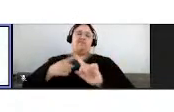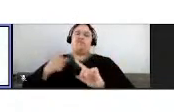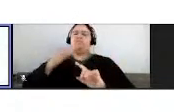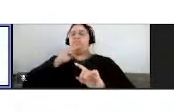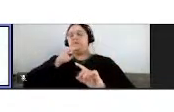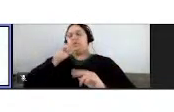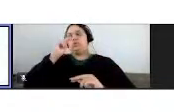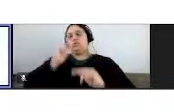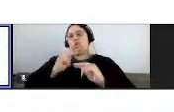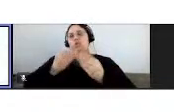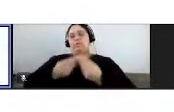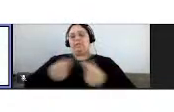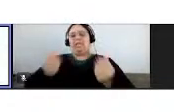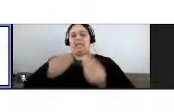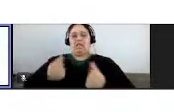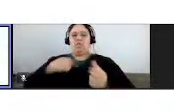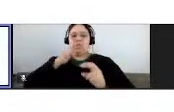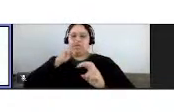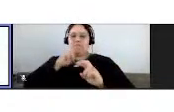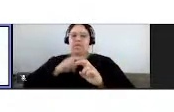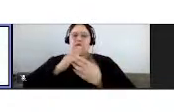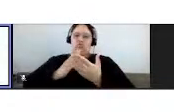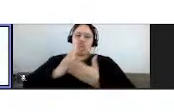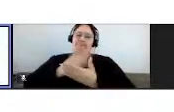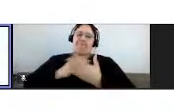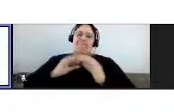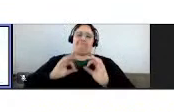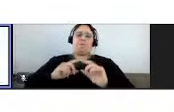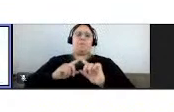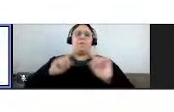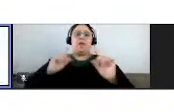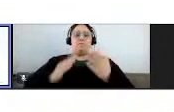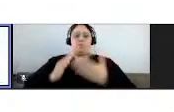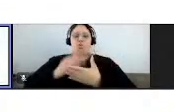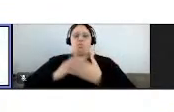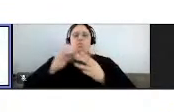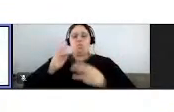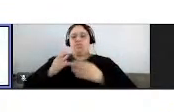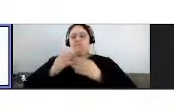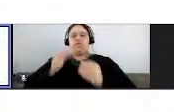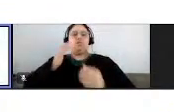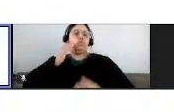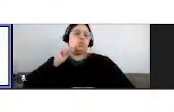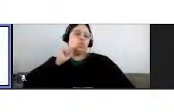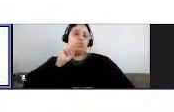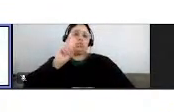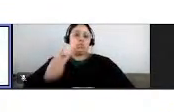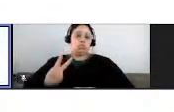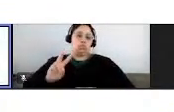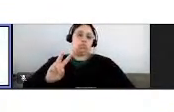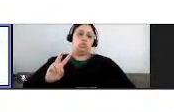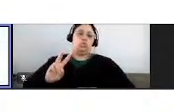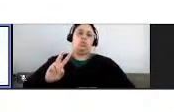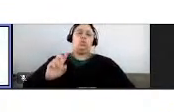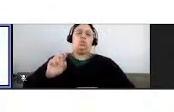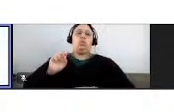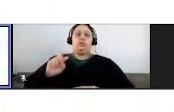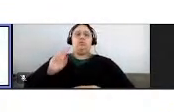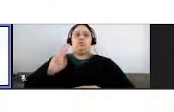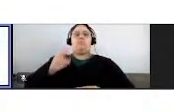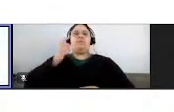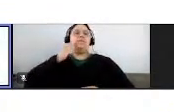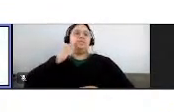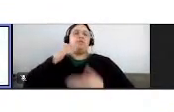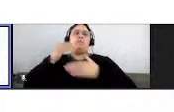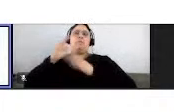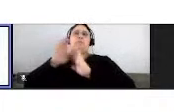shortage in materials that we needed to procure. However, the procurement will be concluded in quarter two. And again, it would be easy for the programming